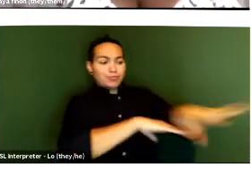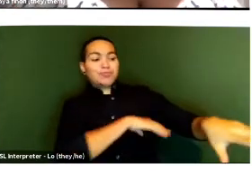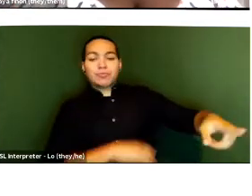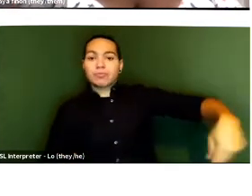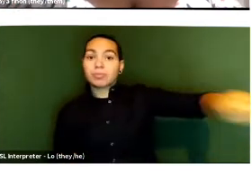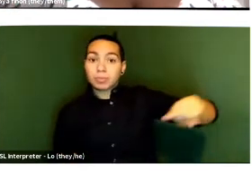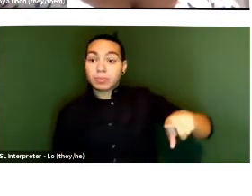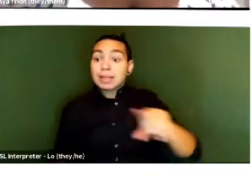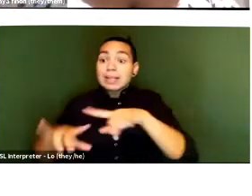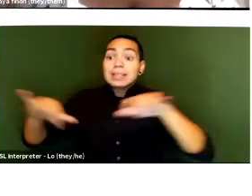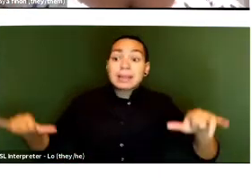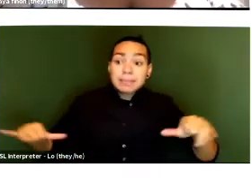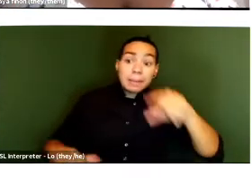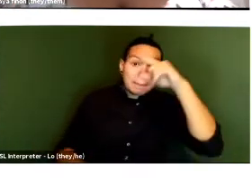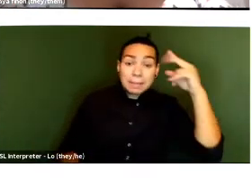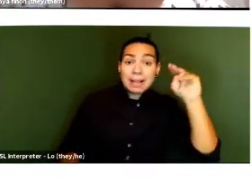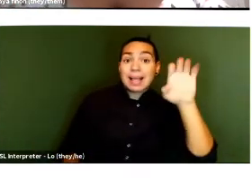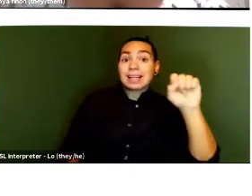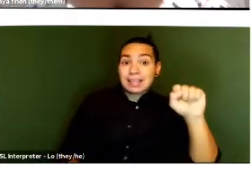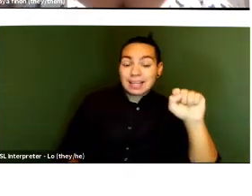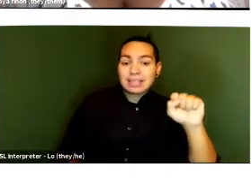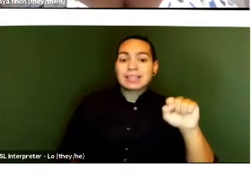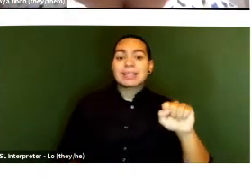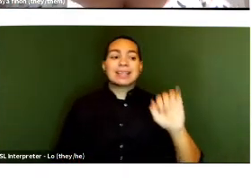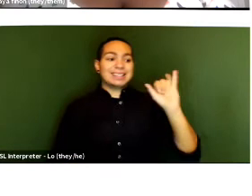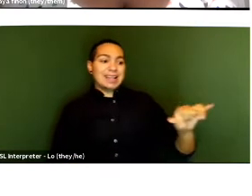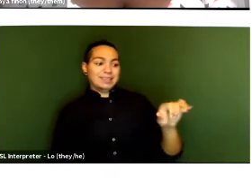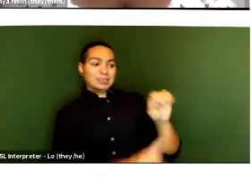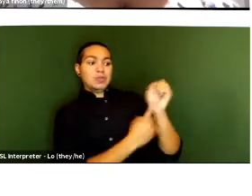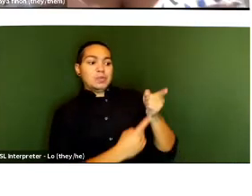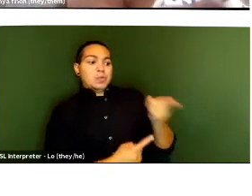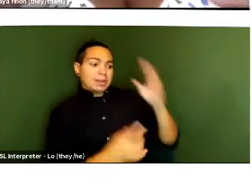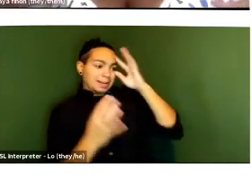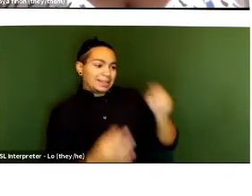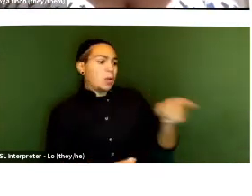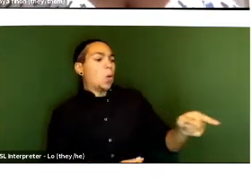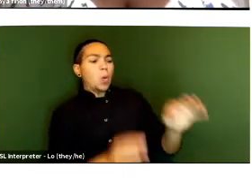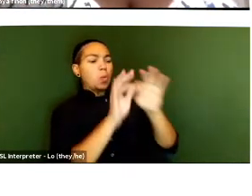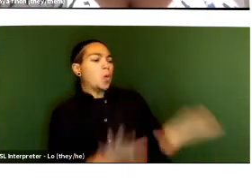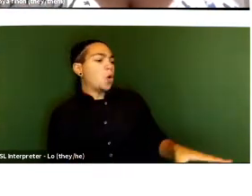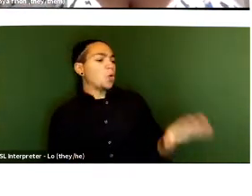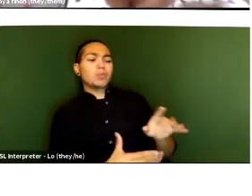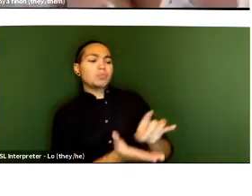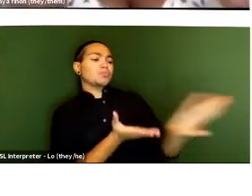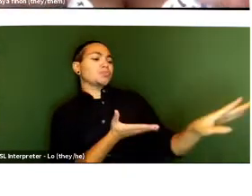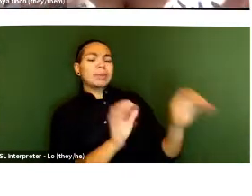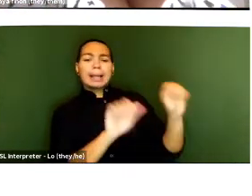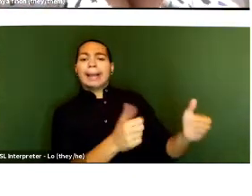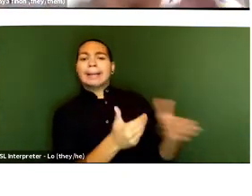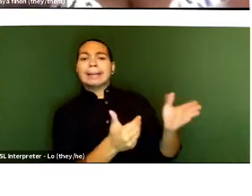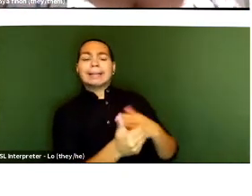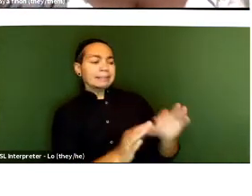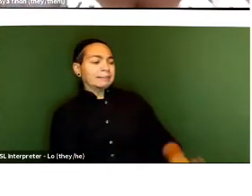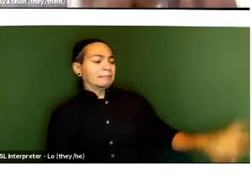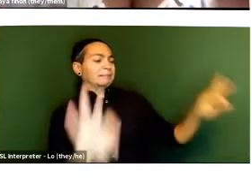is the quintessential condition of disposability, expendability, and devalorization. So this definition